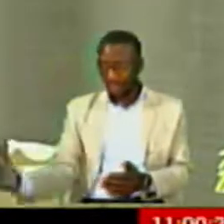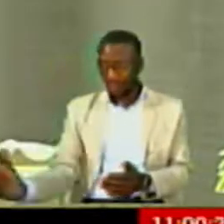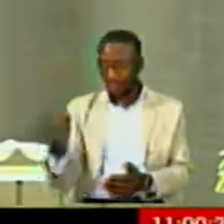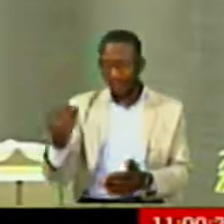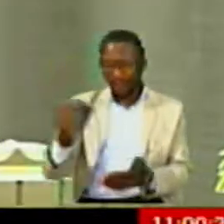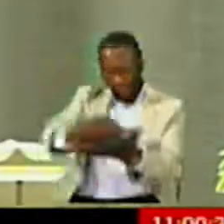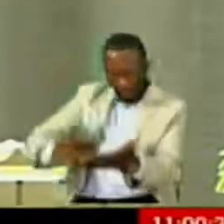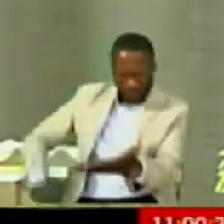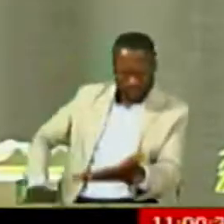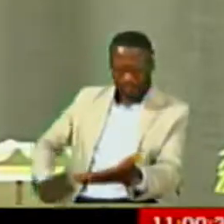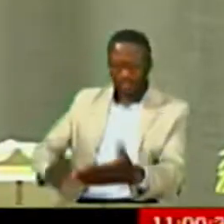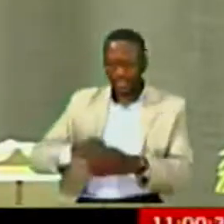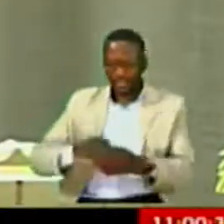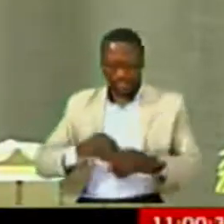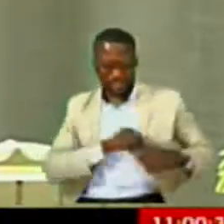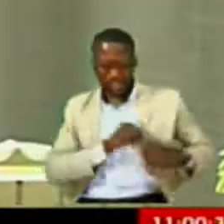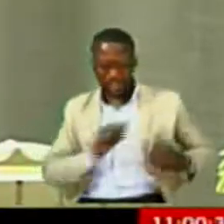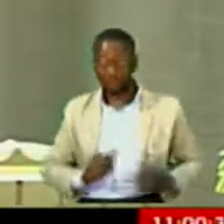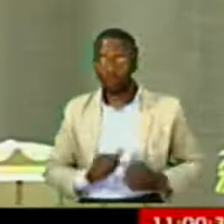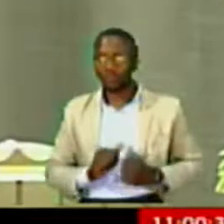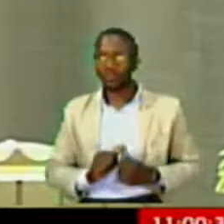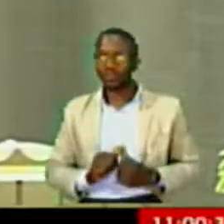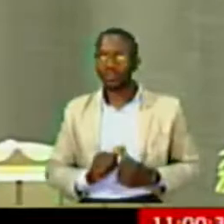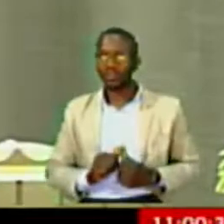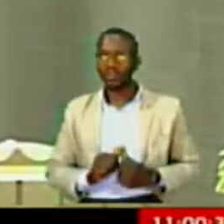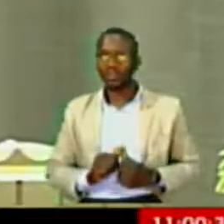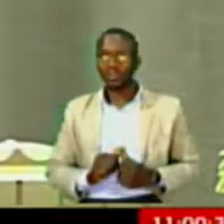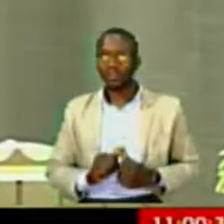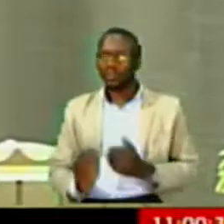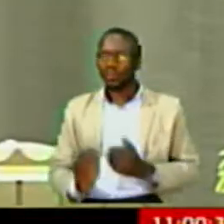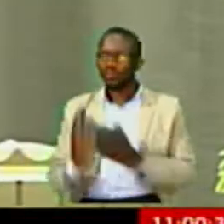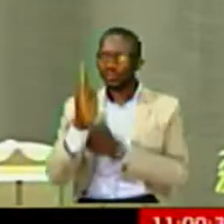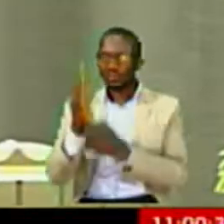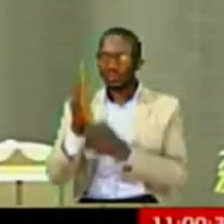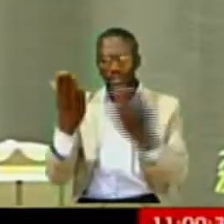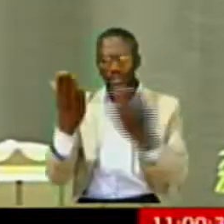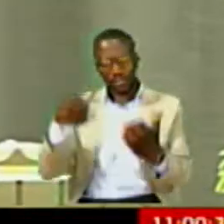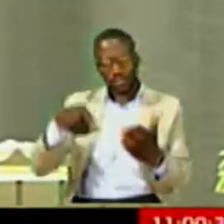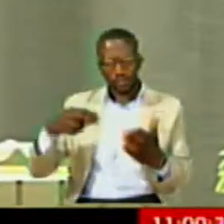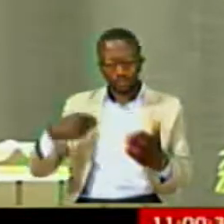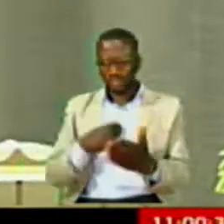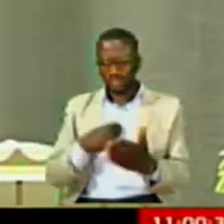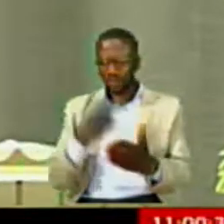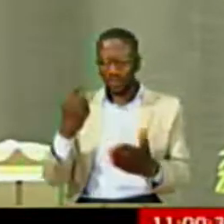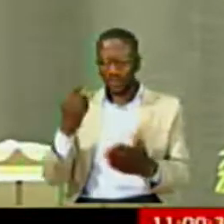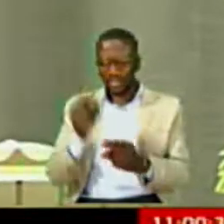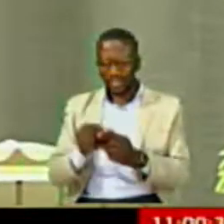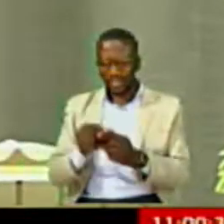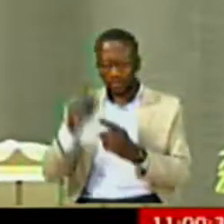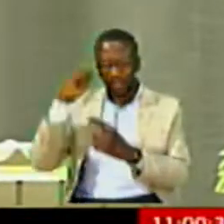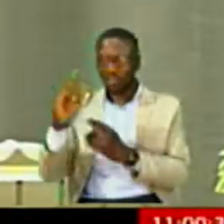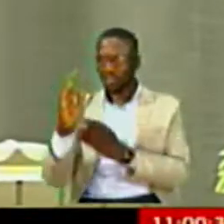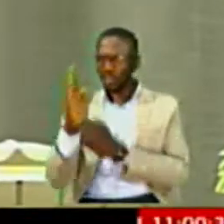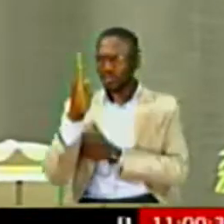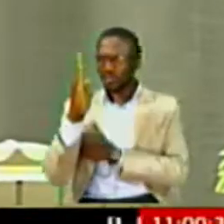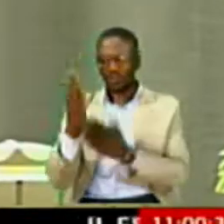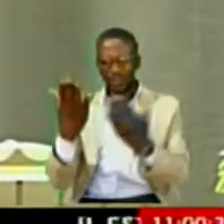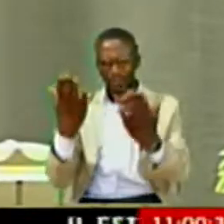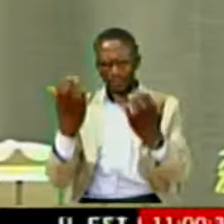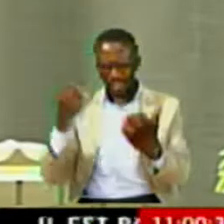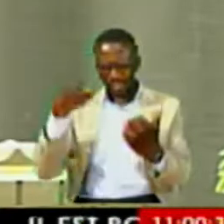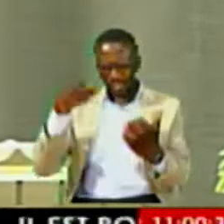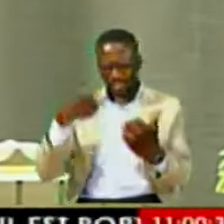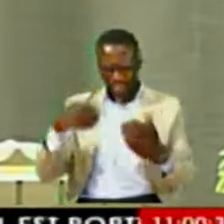snatch it away from our heart. Dieu veut que nous comprenions sa parole. So we should, God wants us to understand his Dieu word. Veut que, Dieu veut révéler sa parole en nous. God